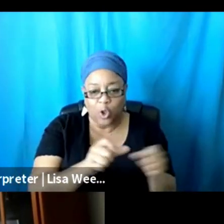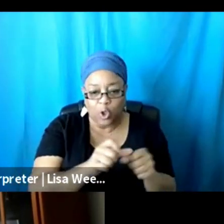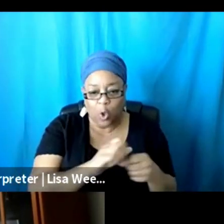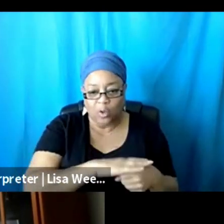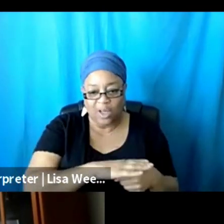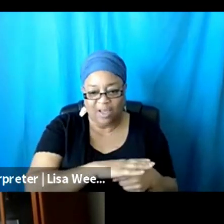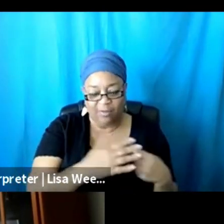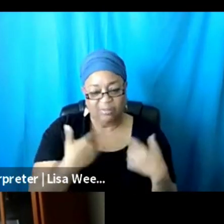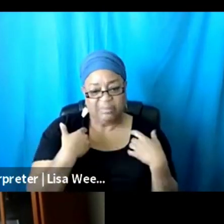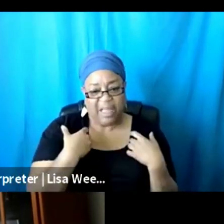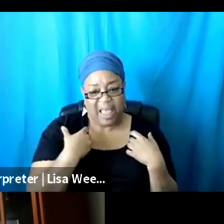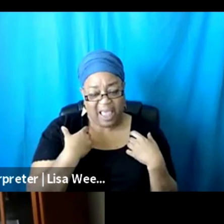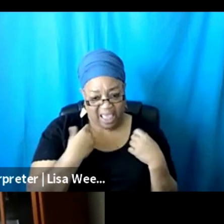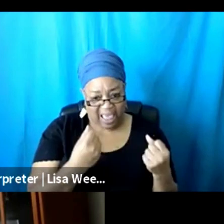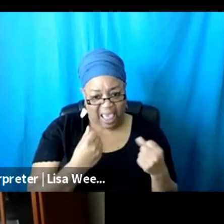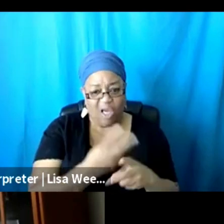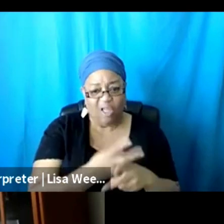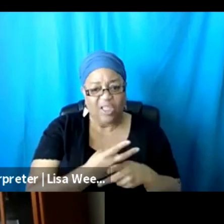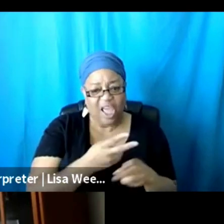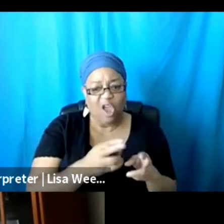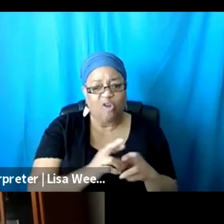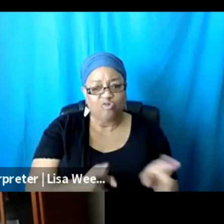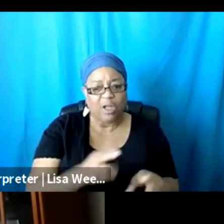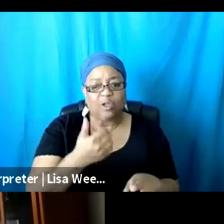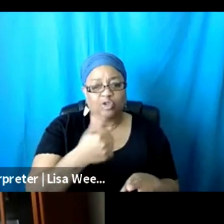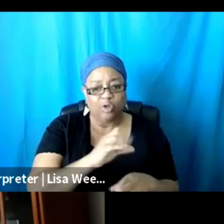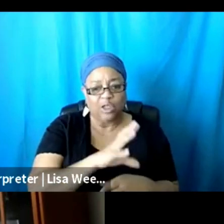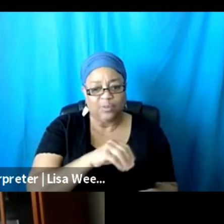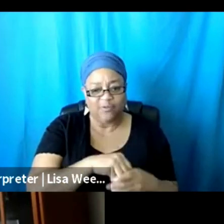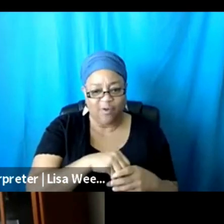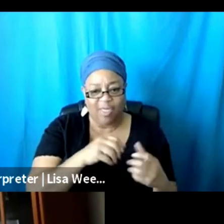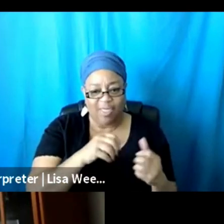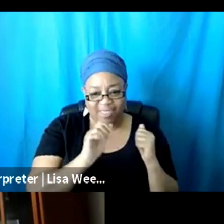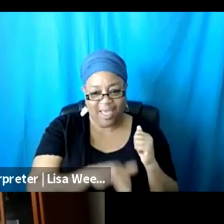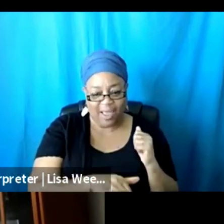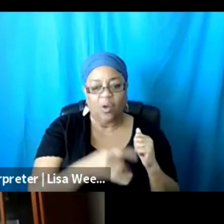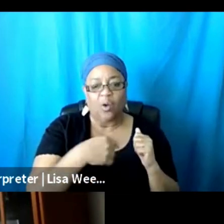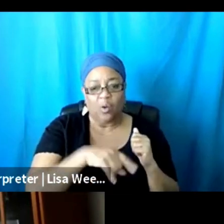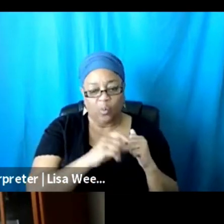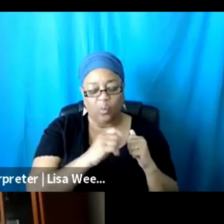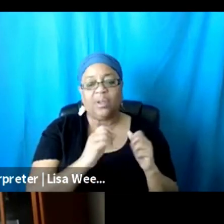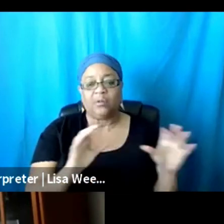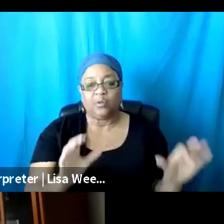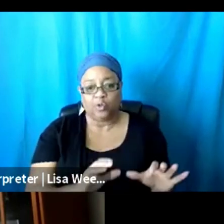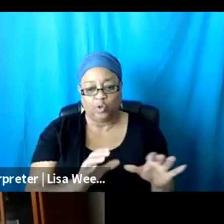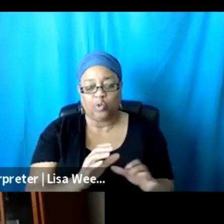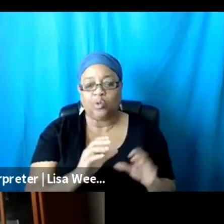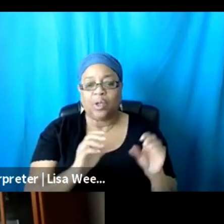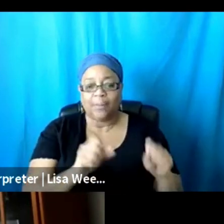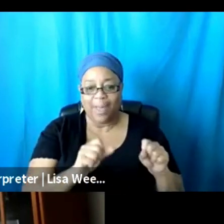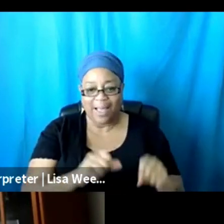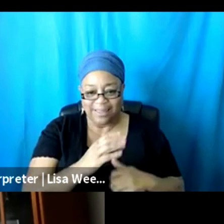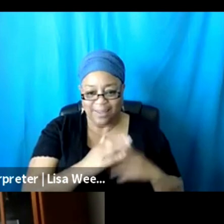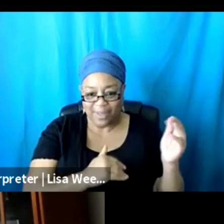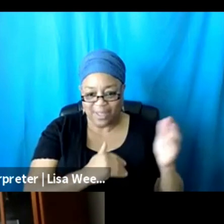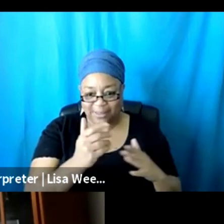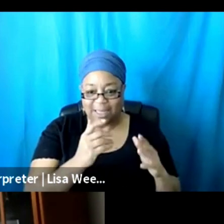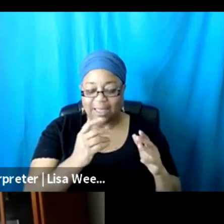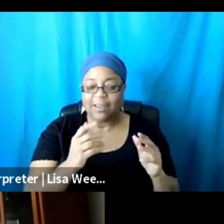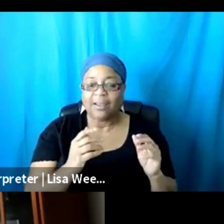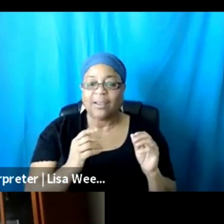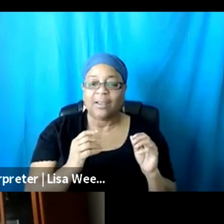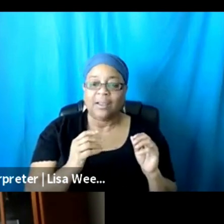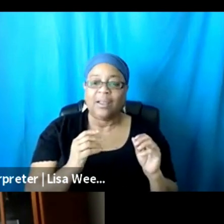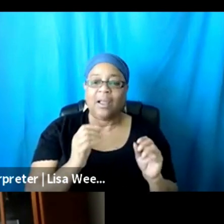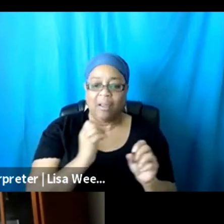of, so that we can do capacity building work, training work, infrastructure support nationally, but